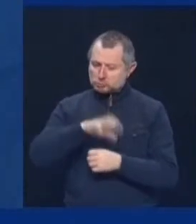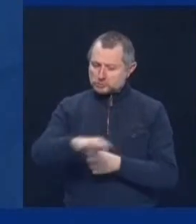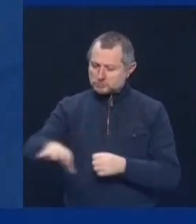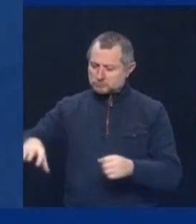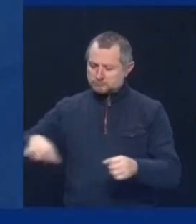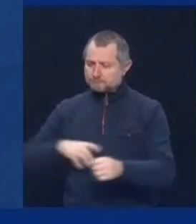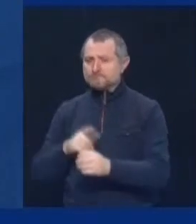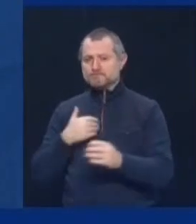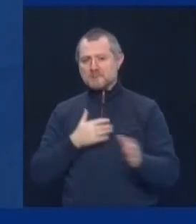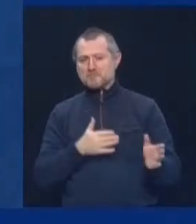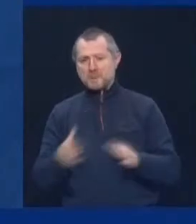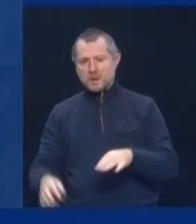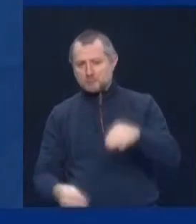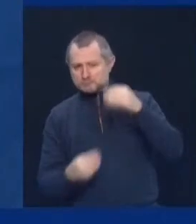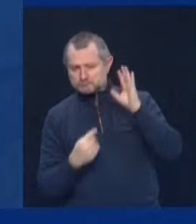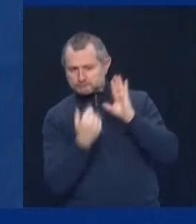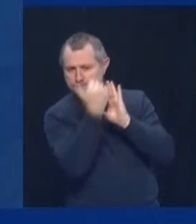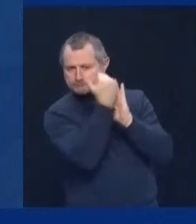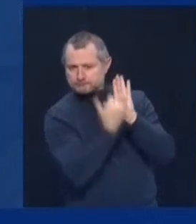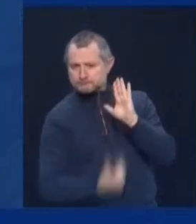region for phase 2.